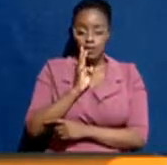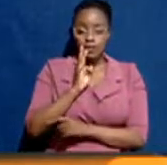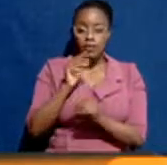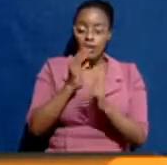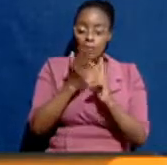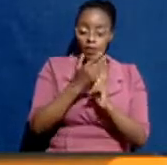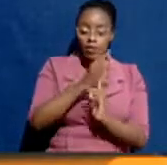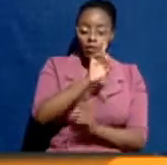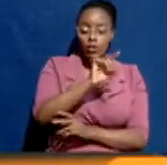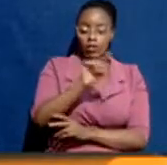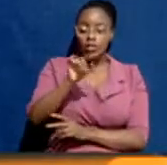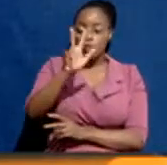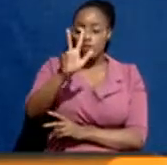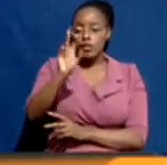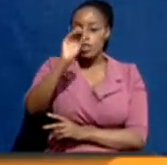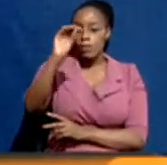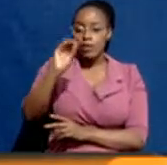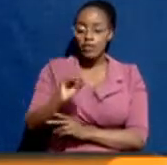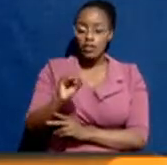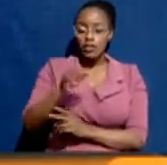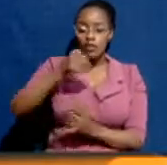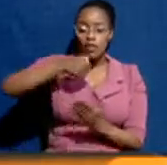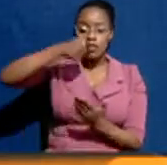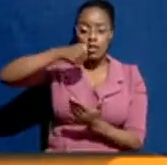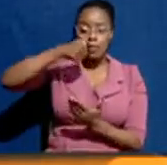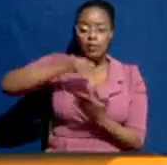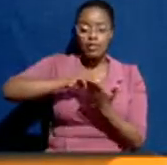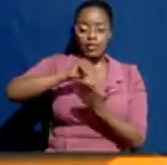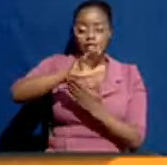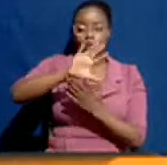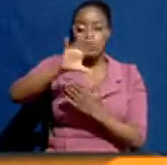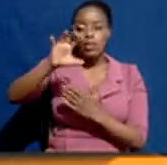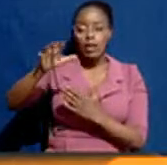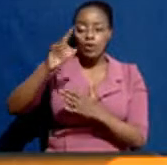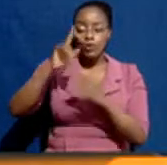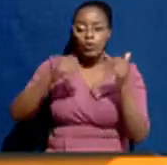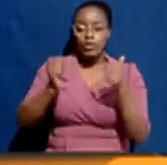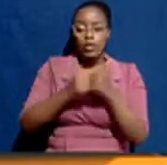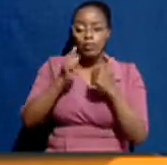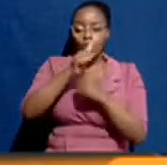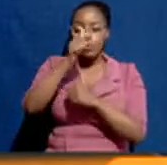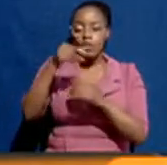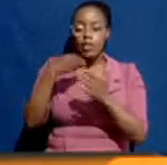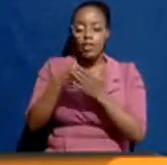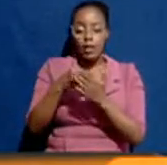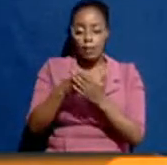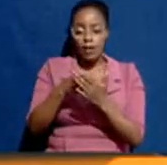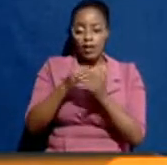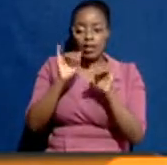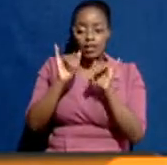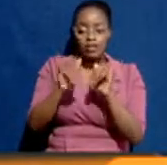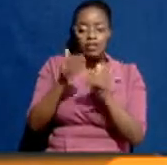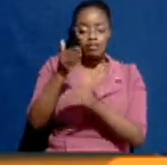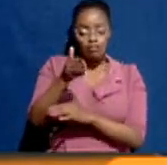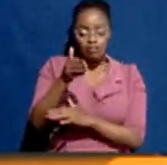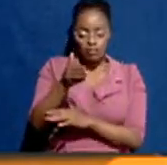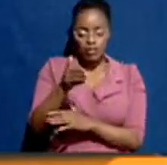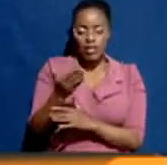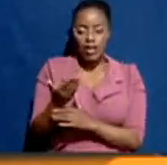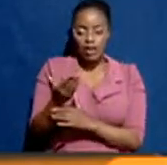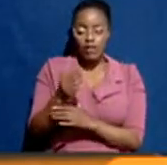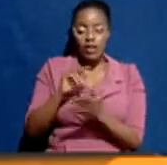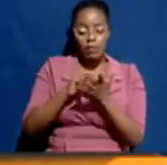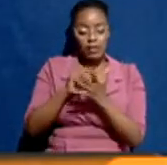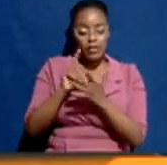between 1 to 3% of the budget goes to the counties. What happens to the rest of the money? It remains up there. Okay. So